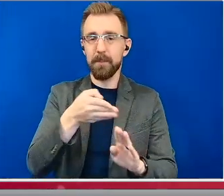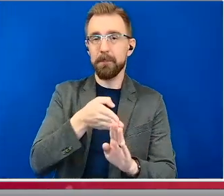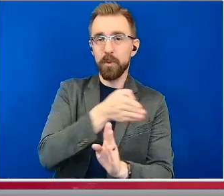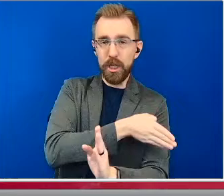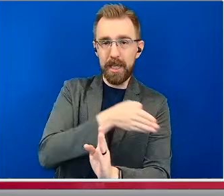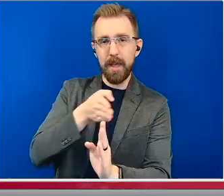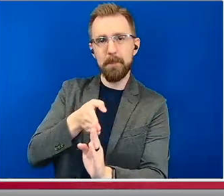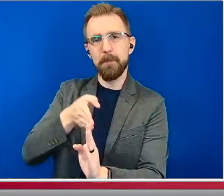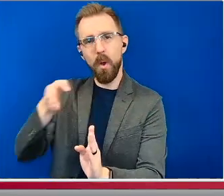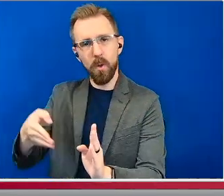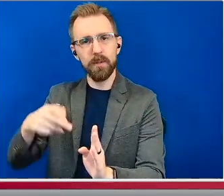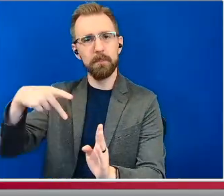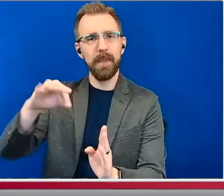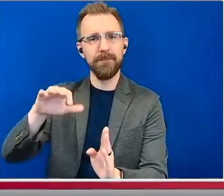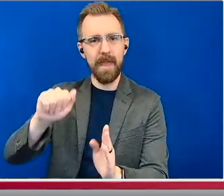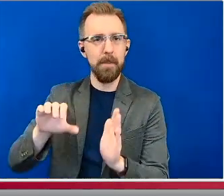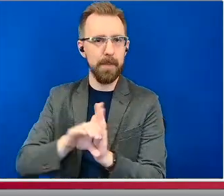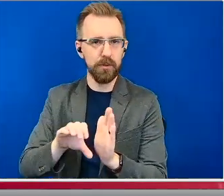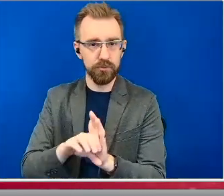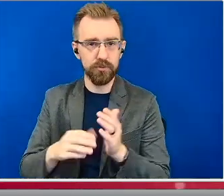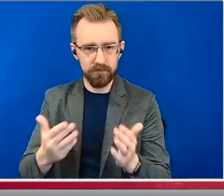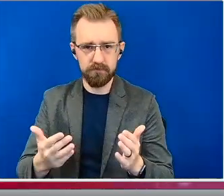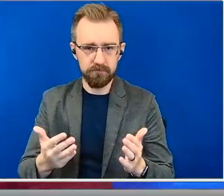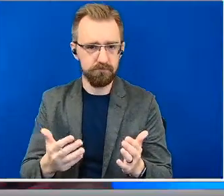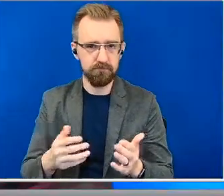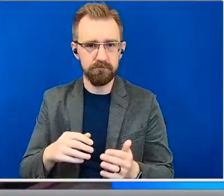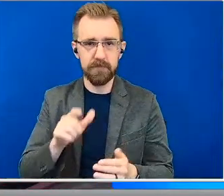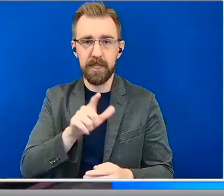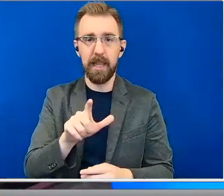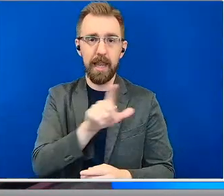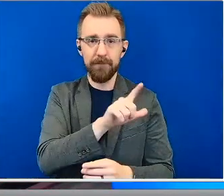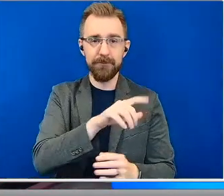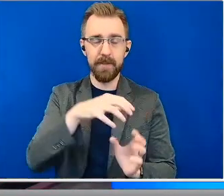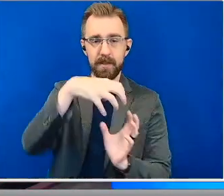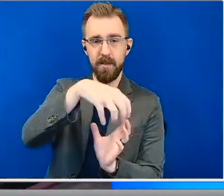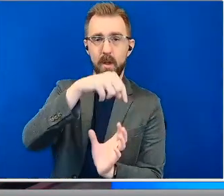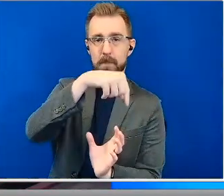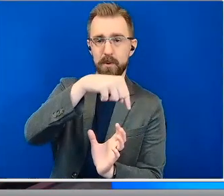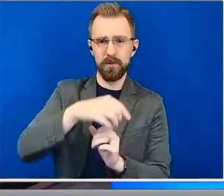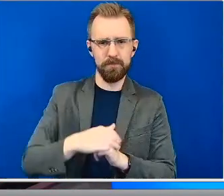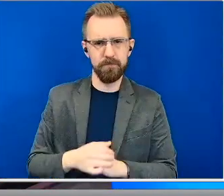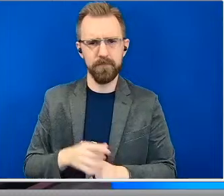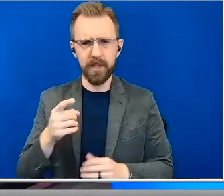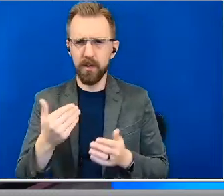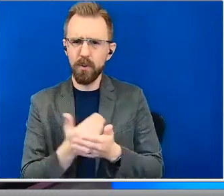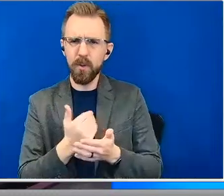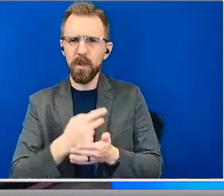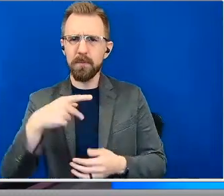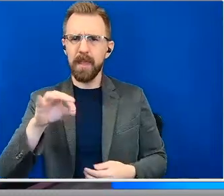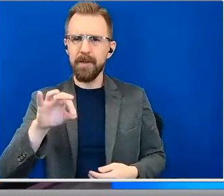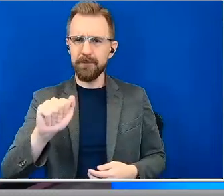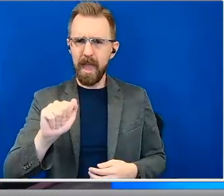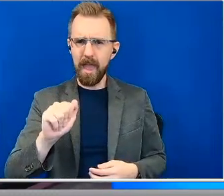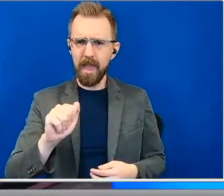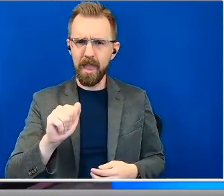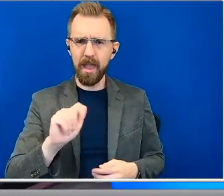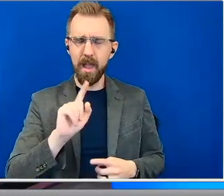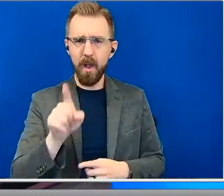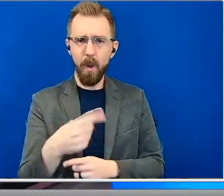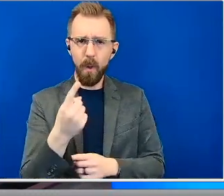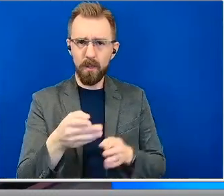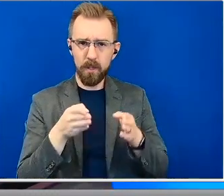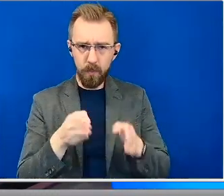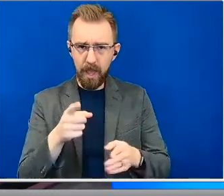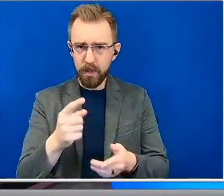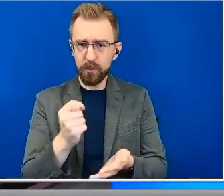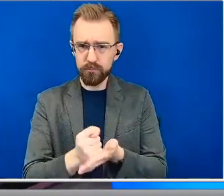ablation pictures of Daryle's left upper chamber. And is this newer, the pulse field ablation, the only way you treat Afib now,